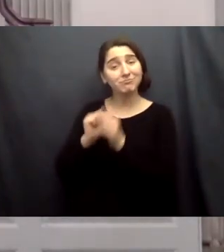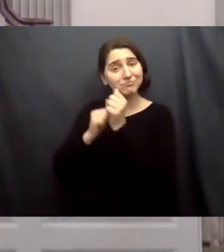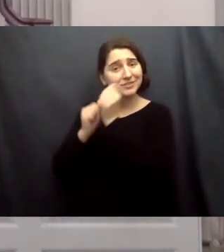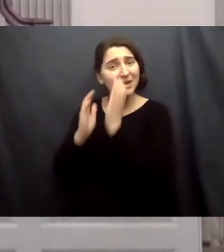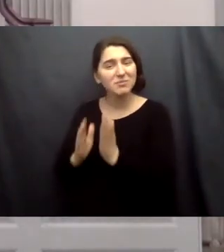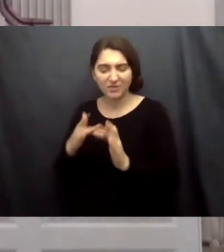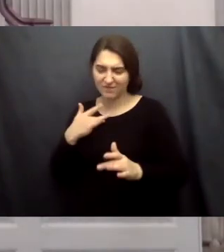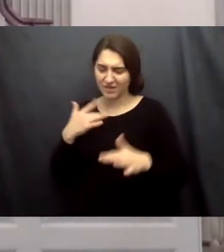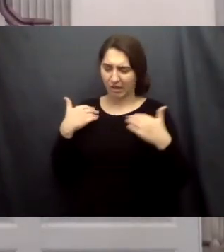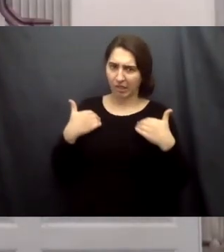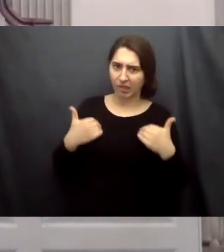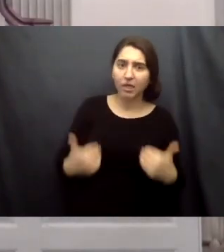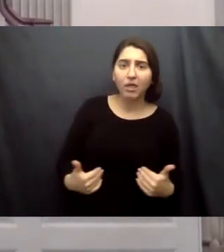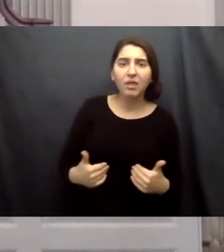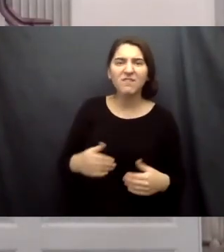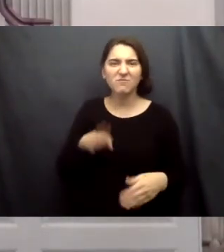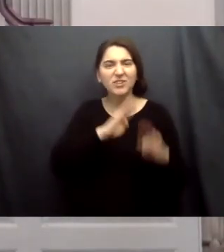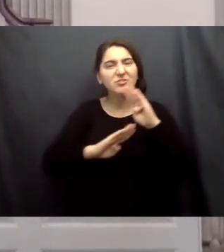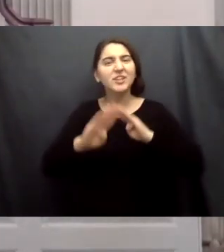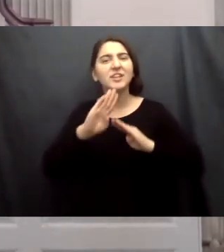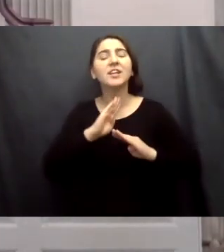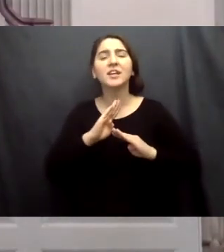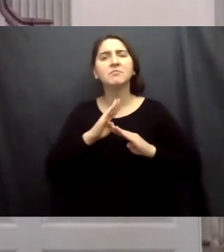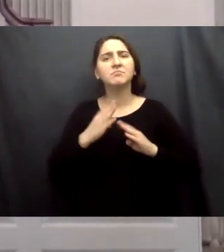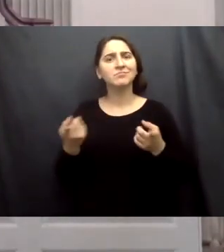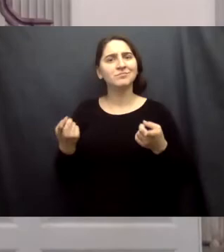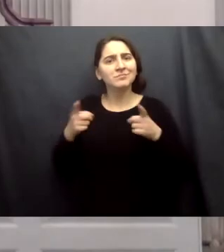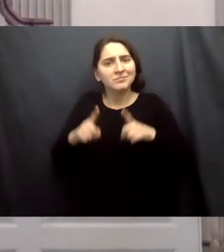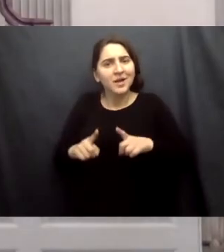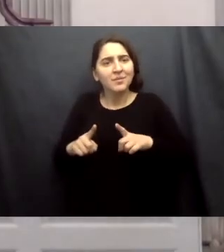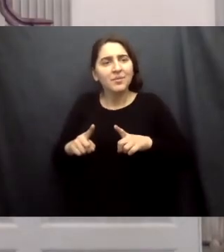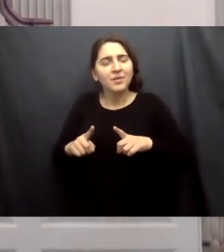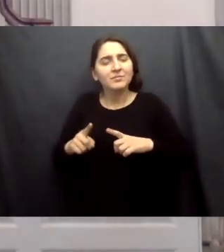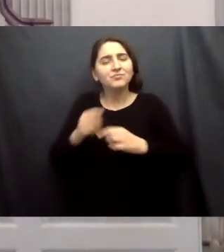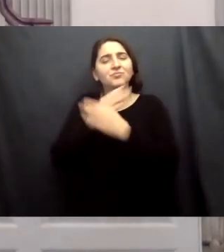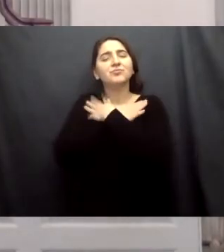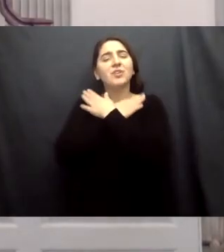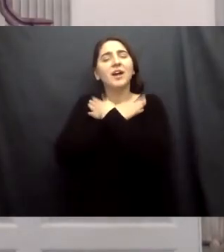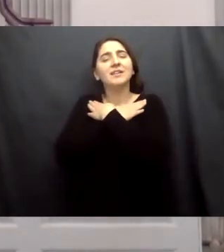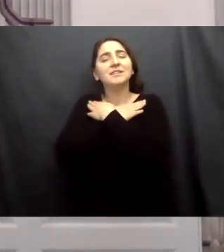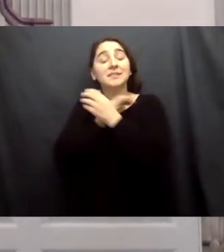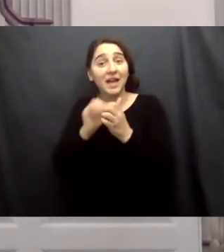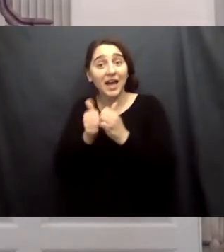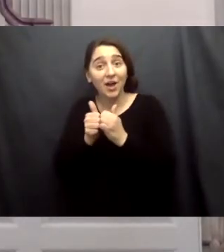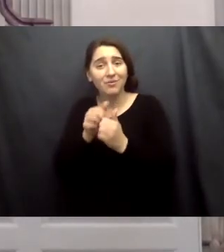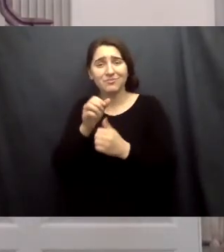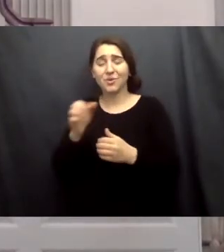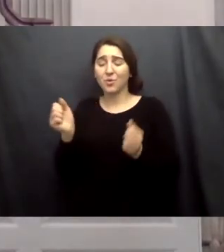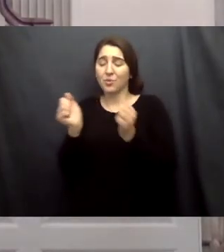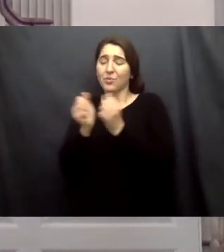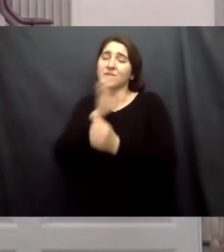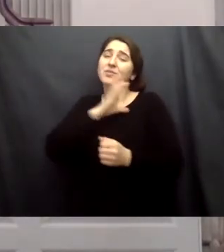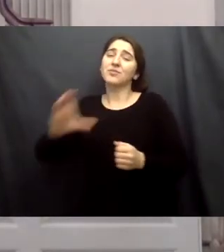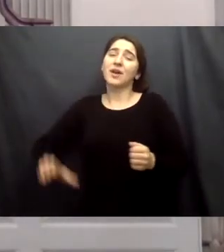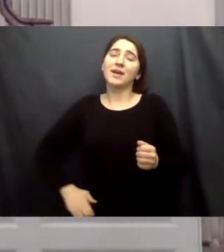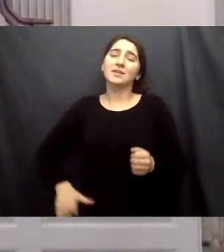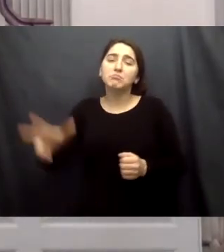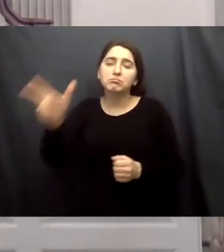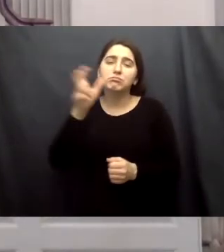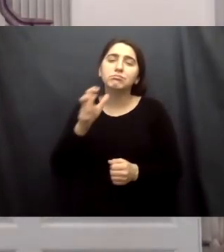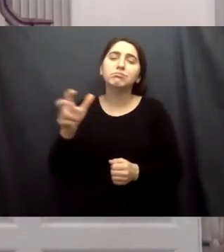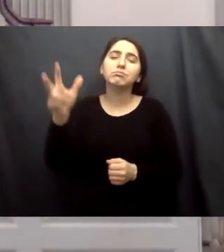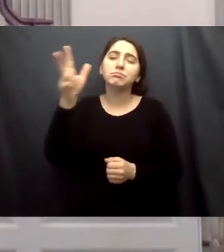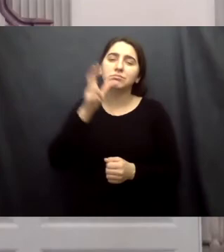of discipleship leaves you weary or frustrated, rest in Christ's